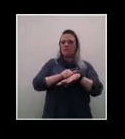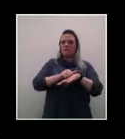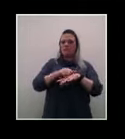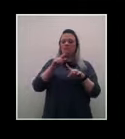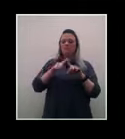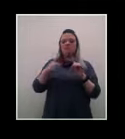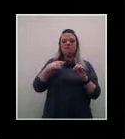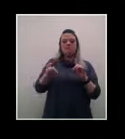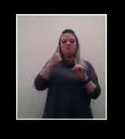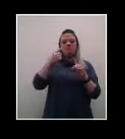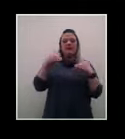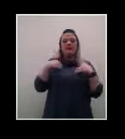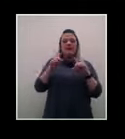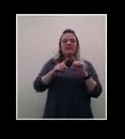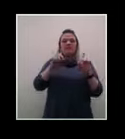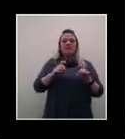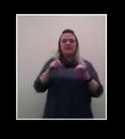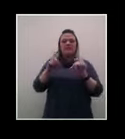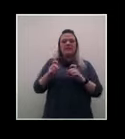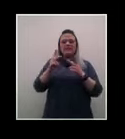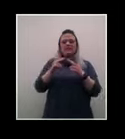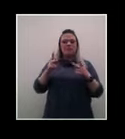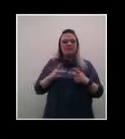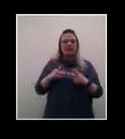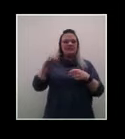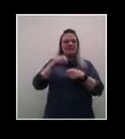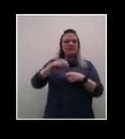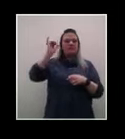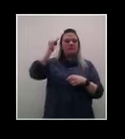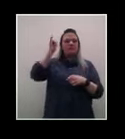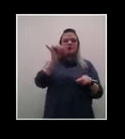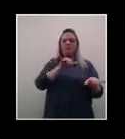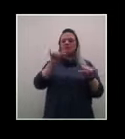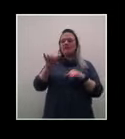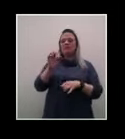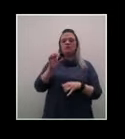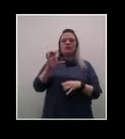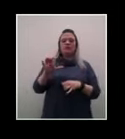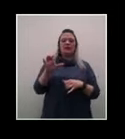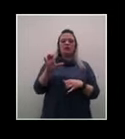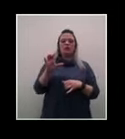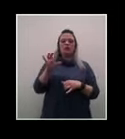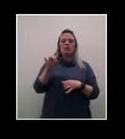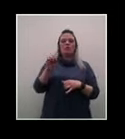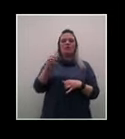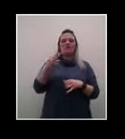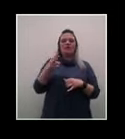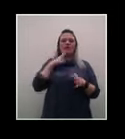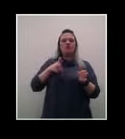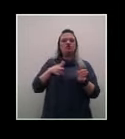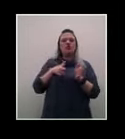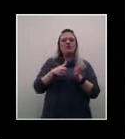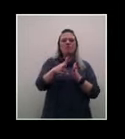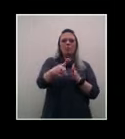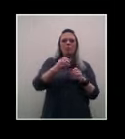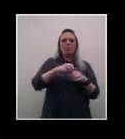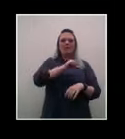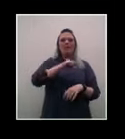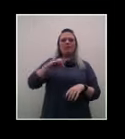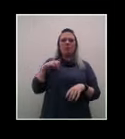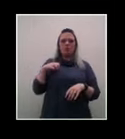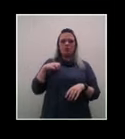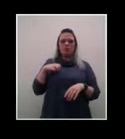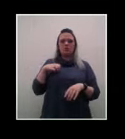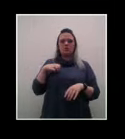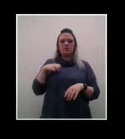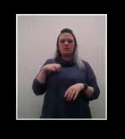there are testing sites in the city of Buffalo, just like the Erie County Department of Health testing site is a drive-through site in the town of Amherst. So we have